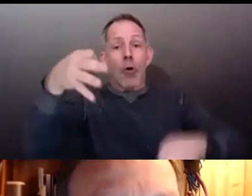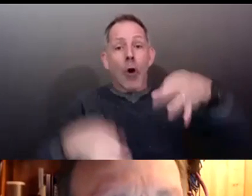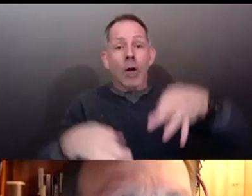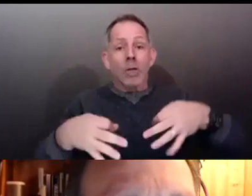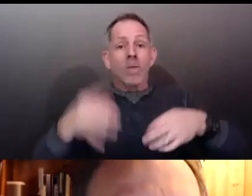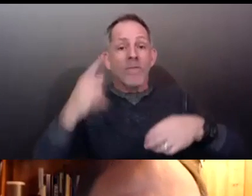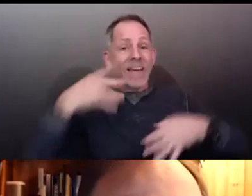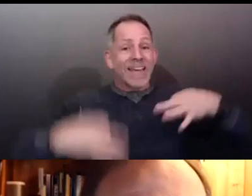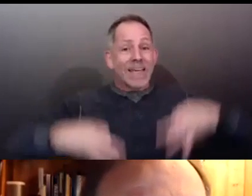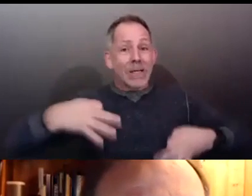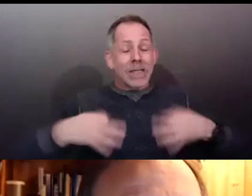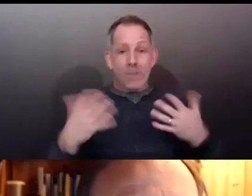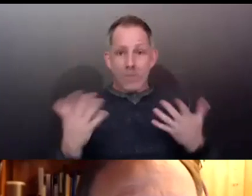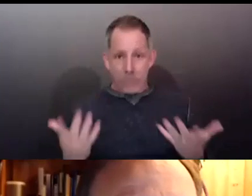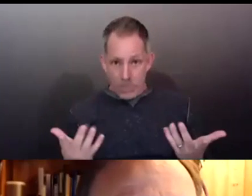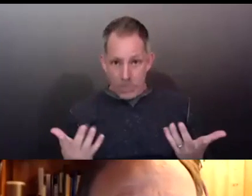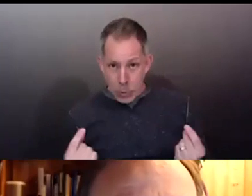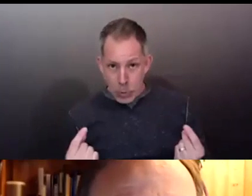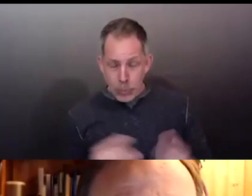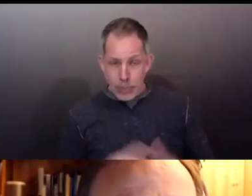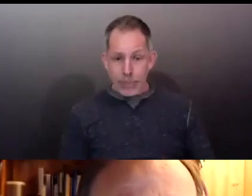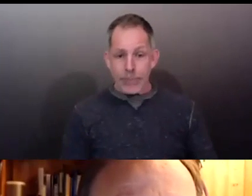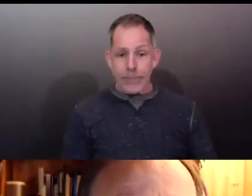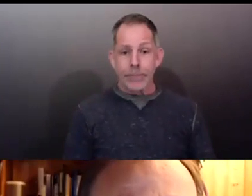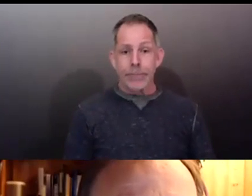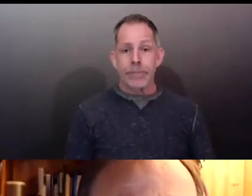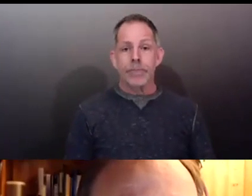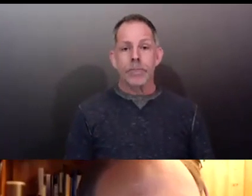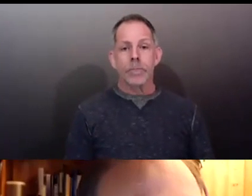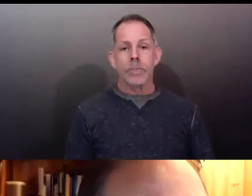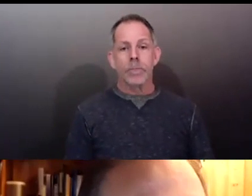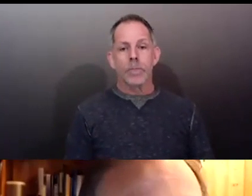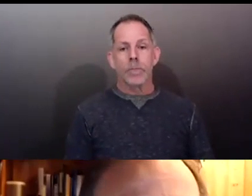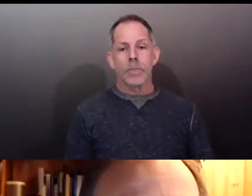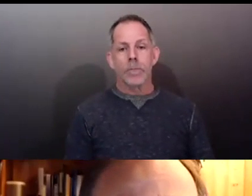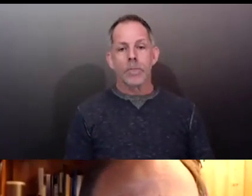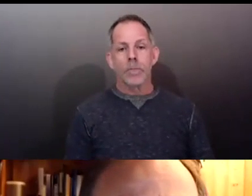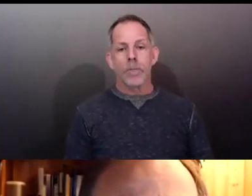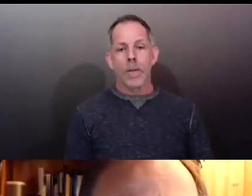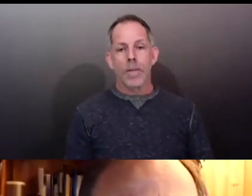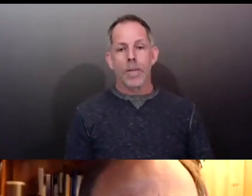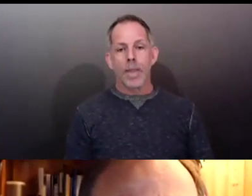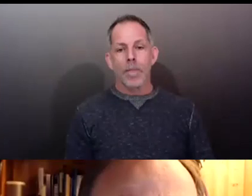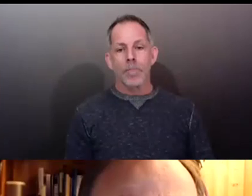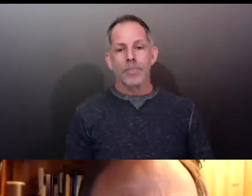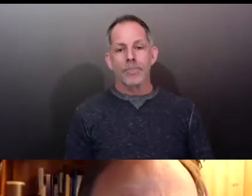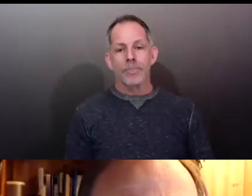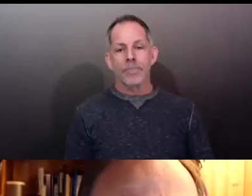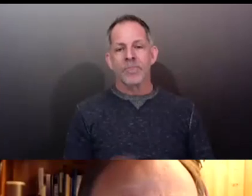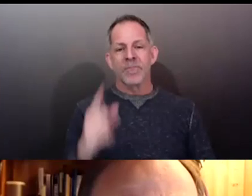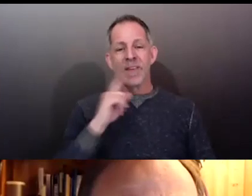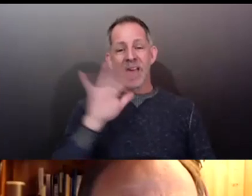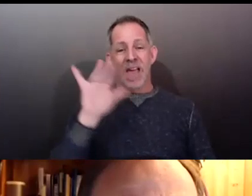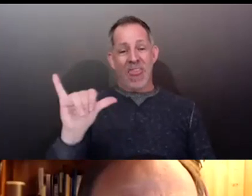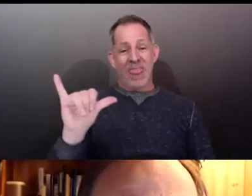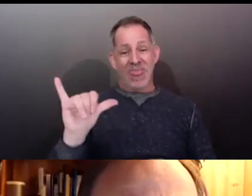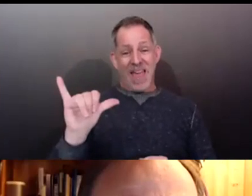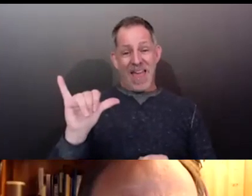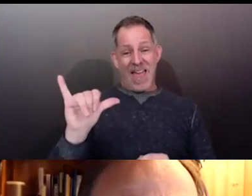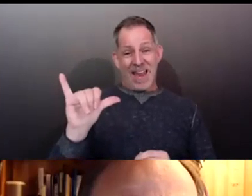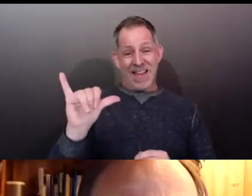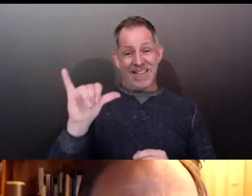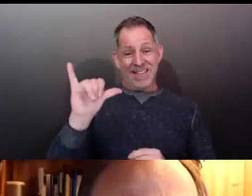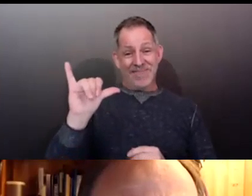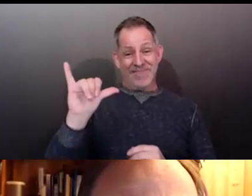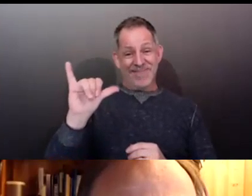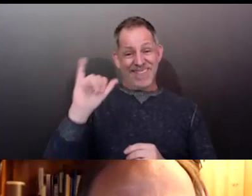Well, Doctor, just to be extremely brief, those types of in-person congregations indoors with